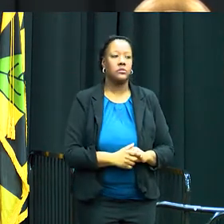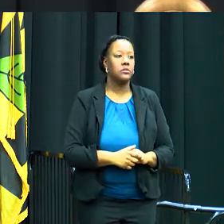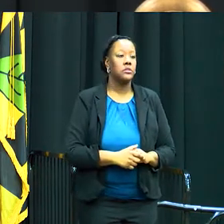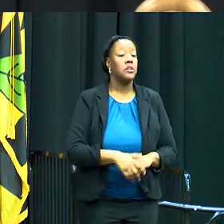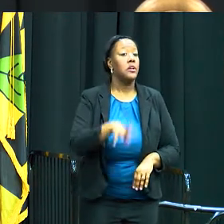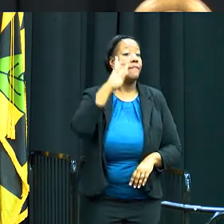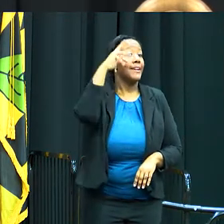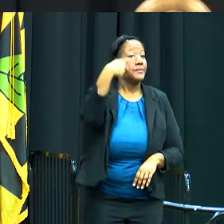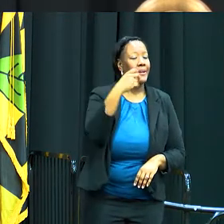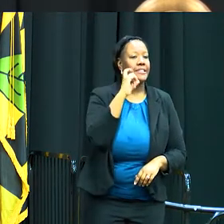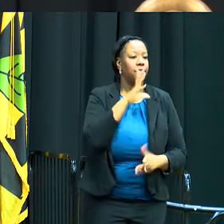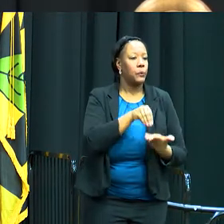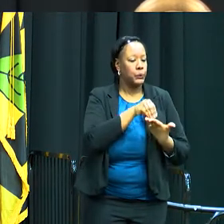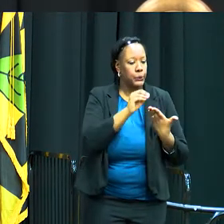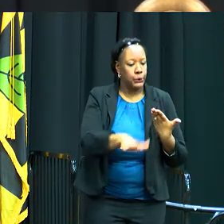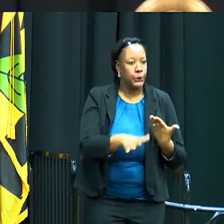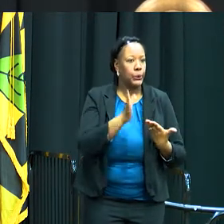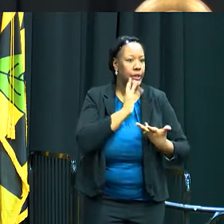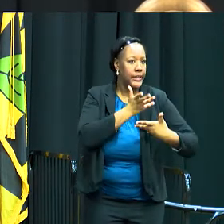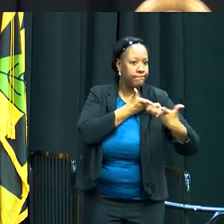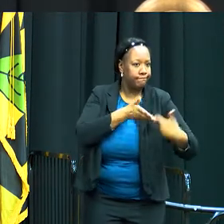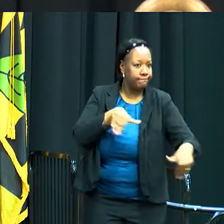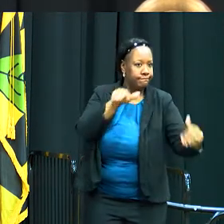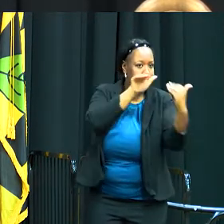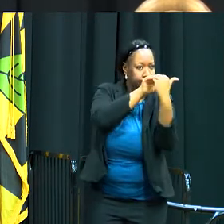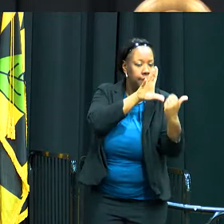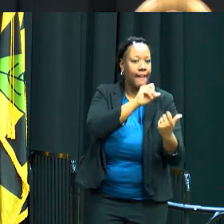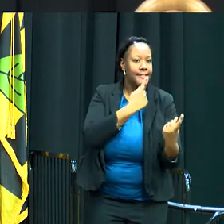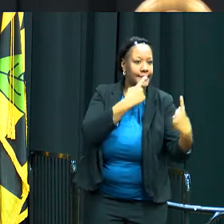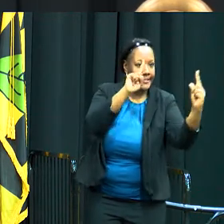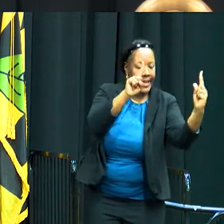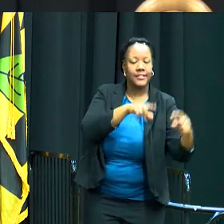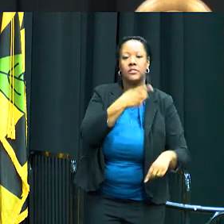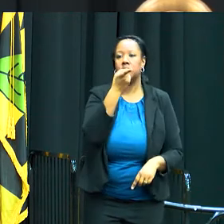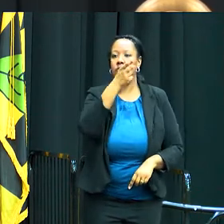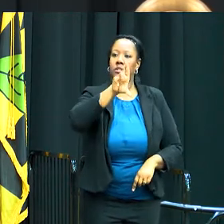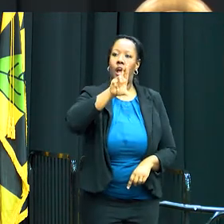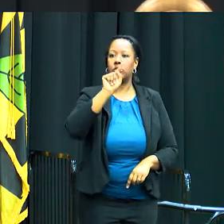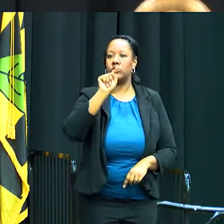Vice President for Student Equity and Success, Dr. Tracy Harris.